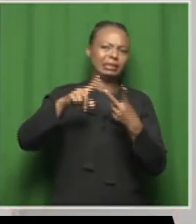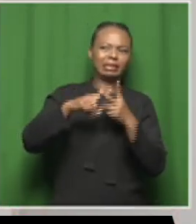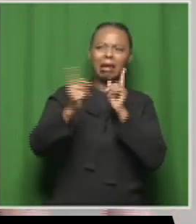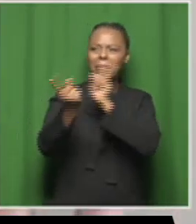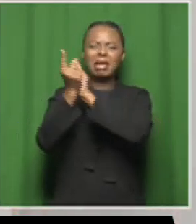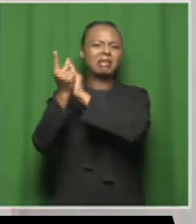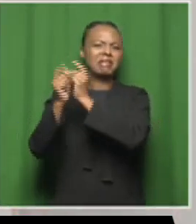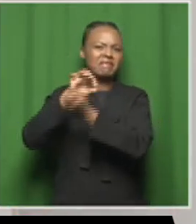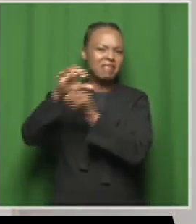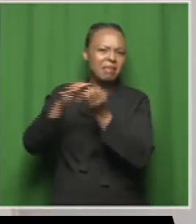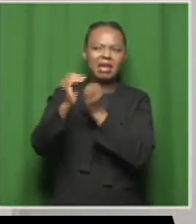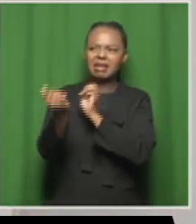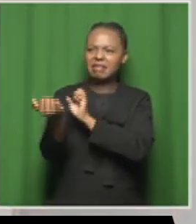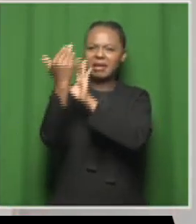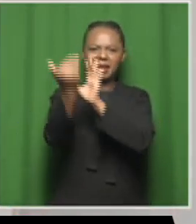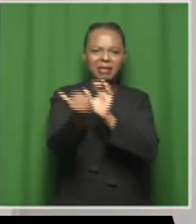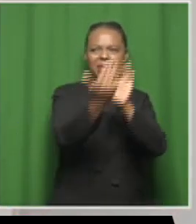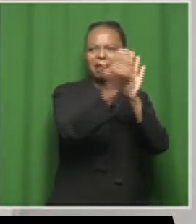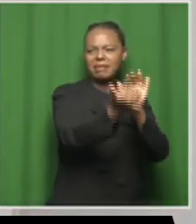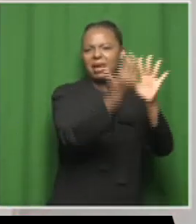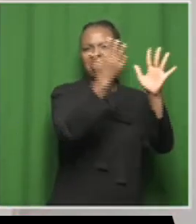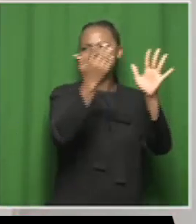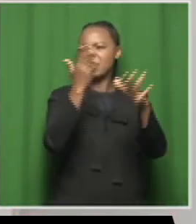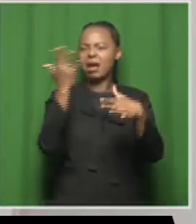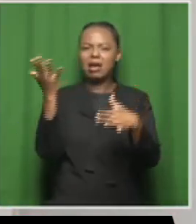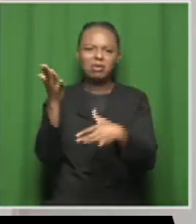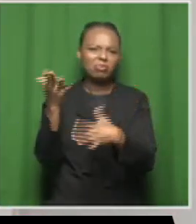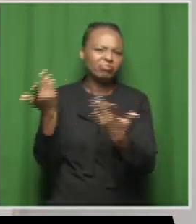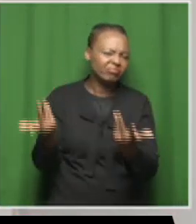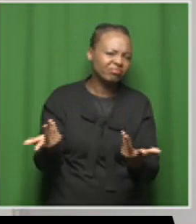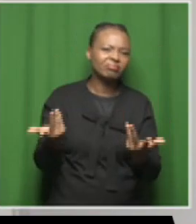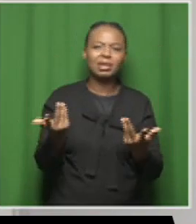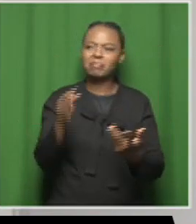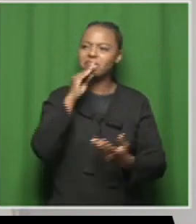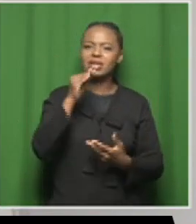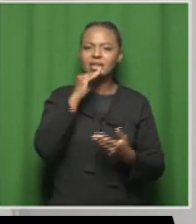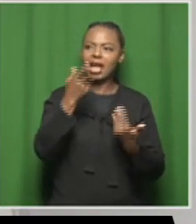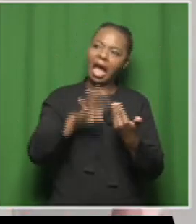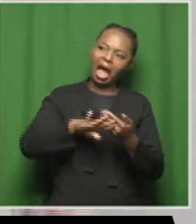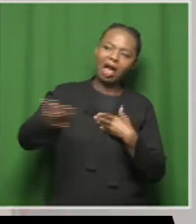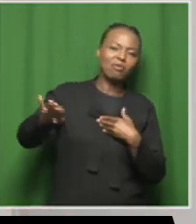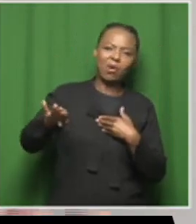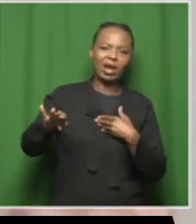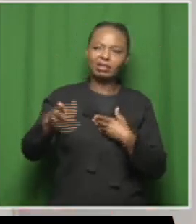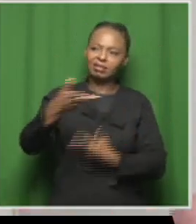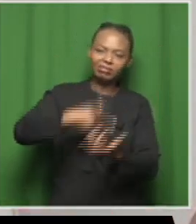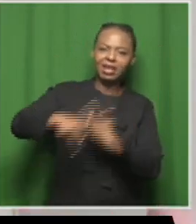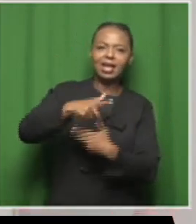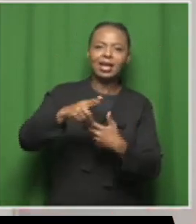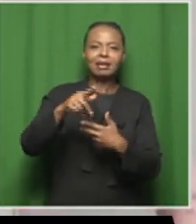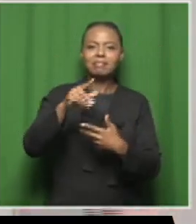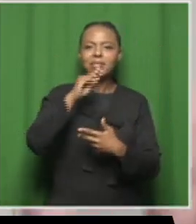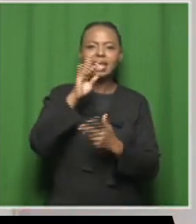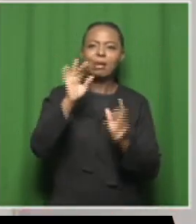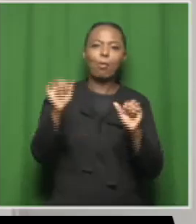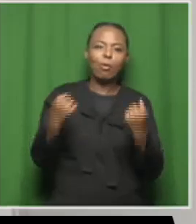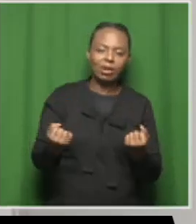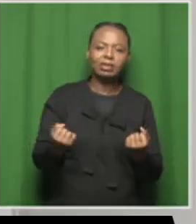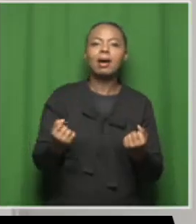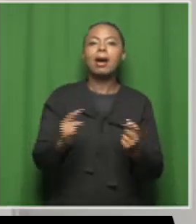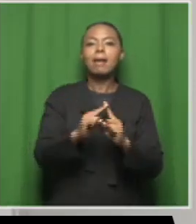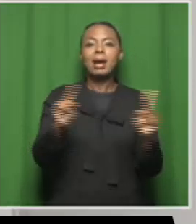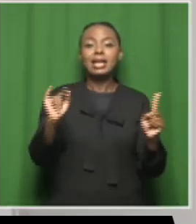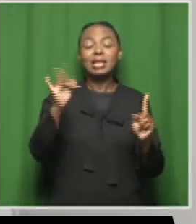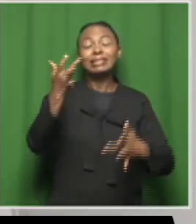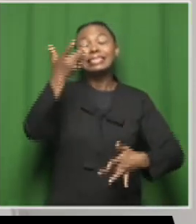colleagues. So there is no need to avoid that unless you are sick, which is always a good idea. It's basic